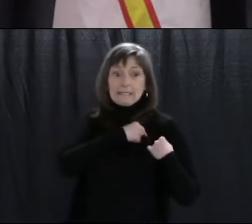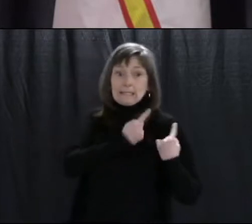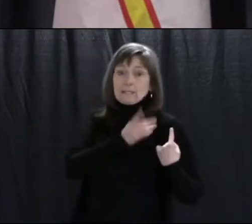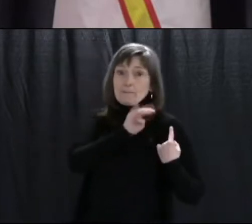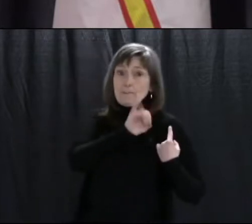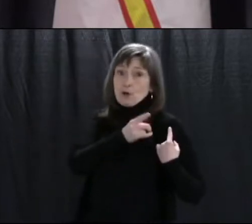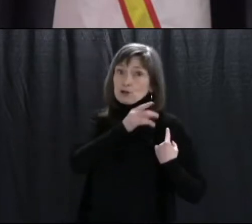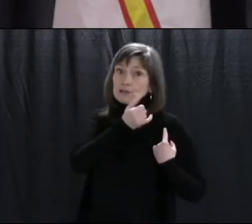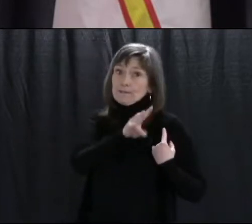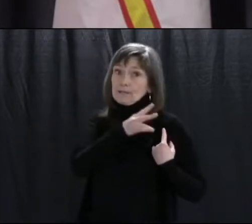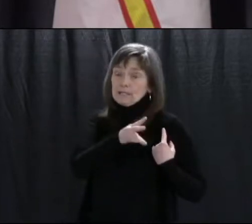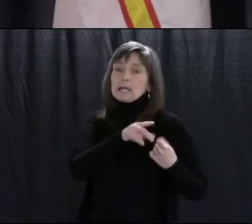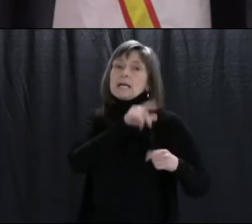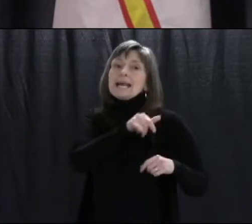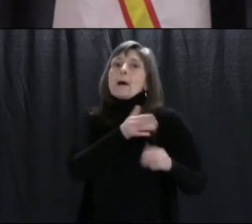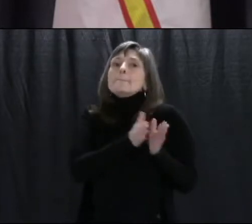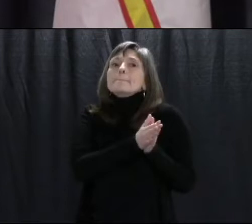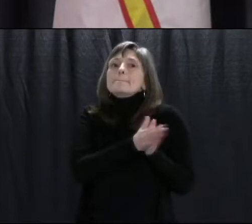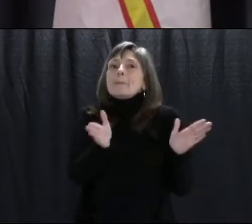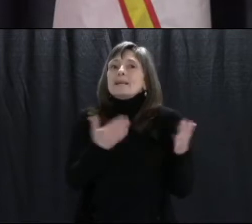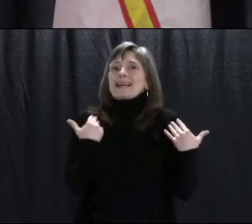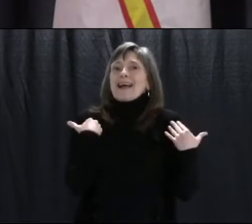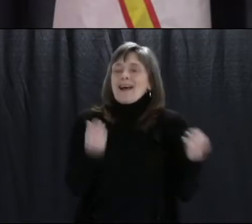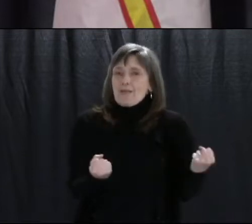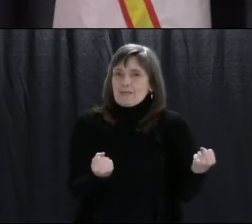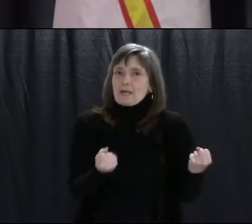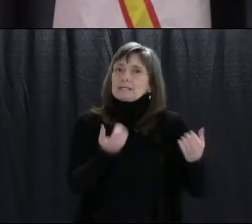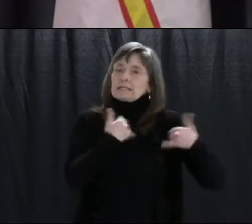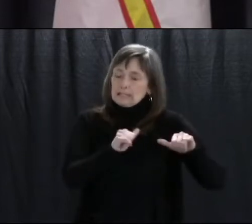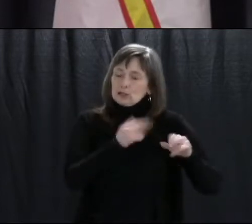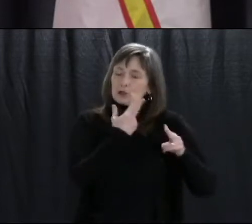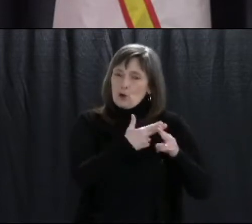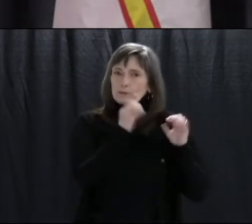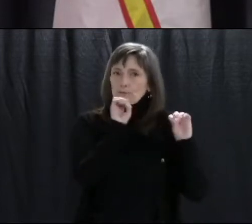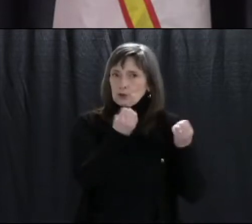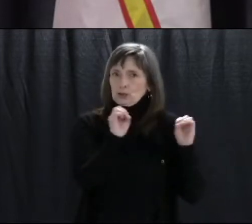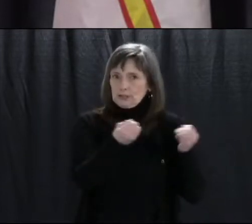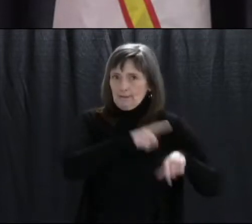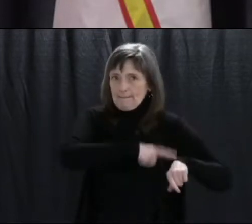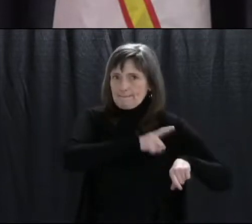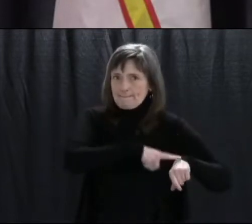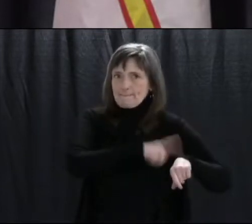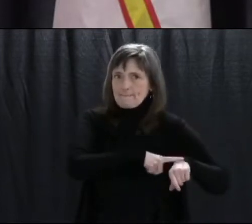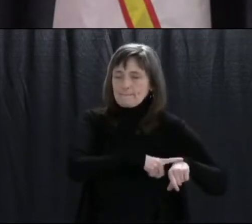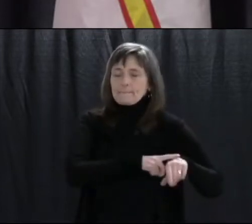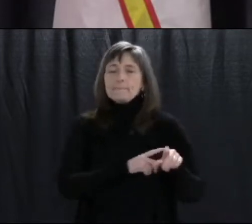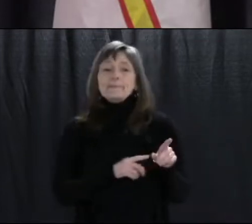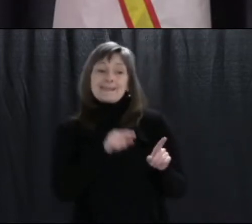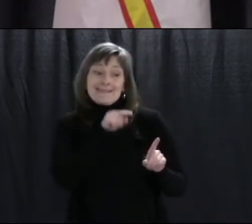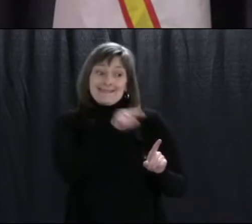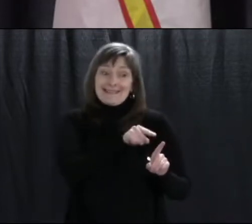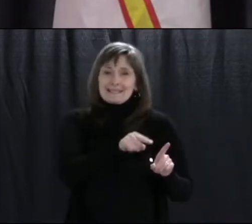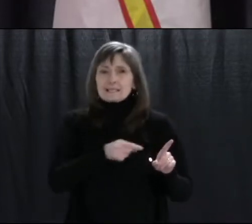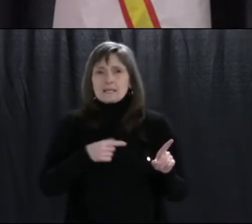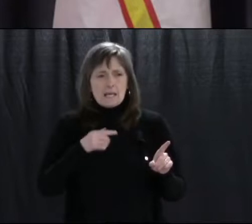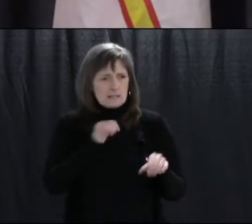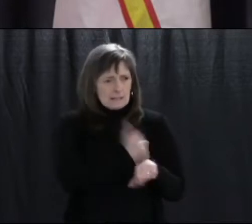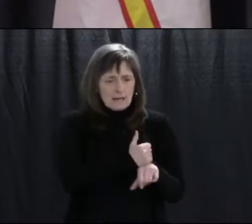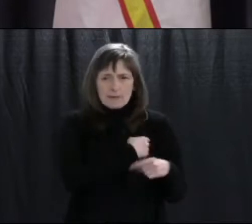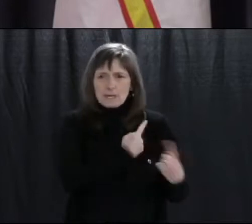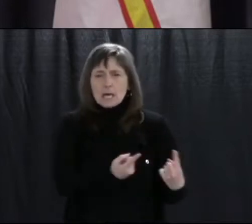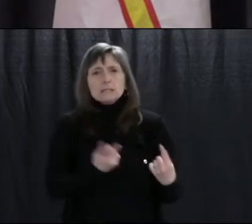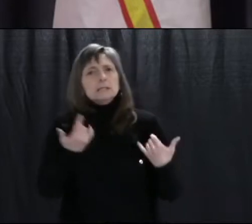is a public health state of emergency. And with this emergency in place, it still baffles me that we are